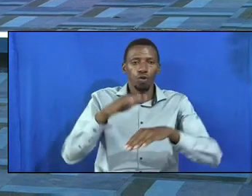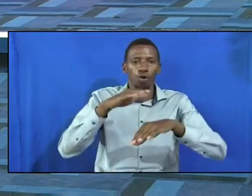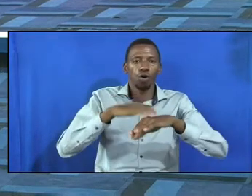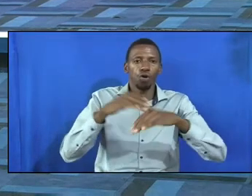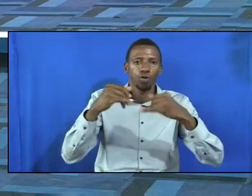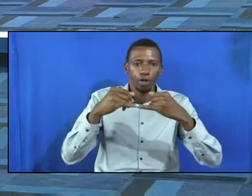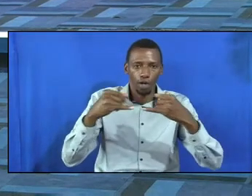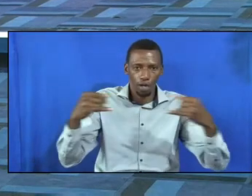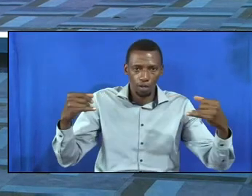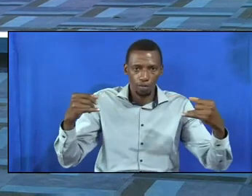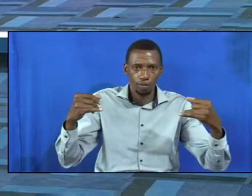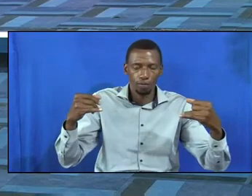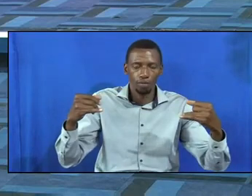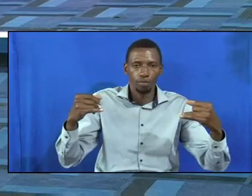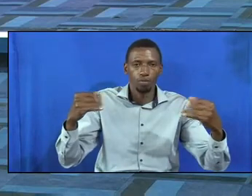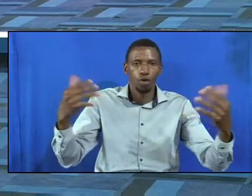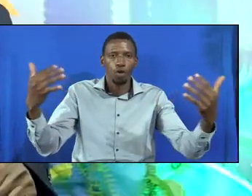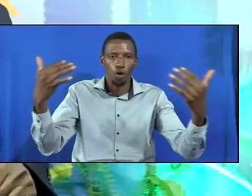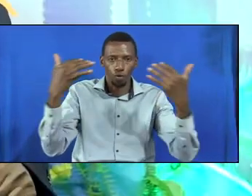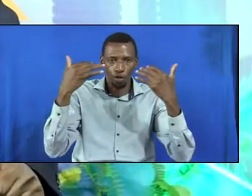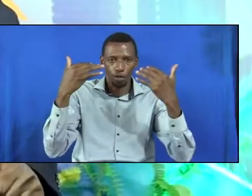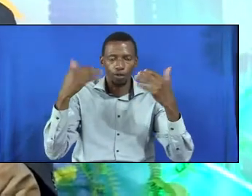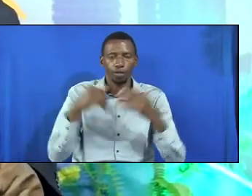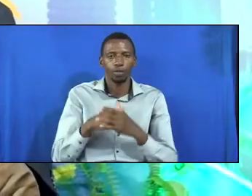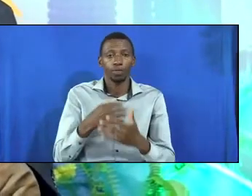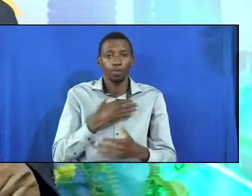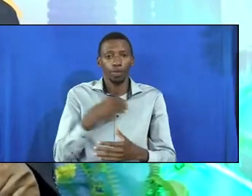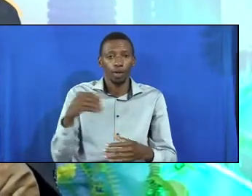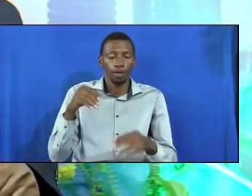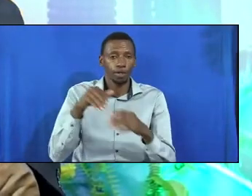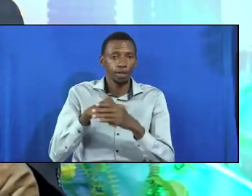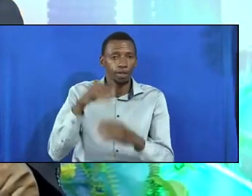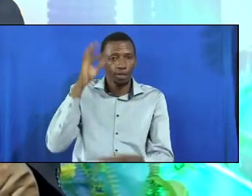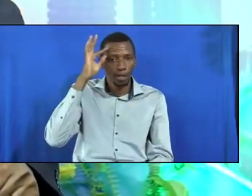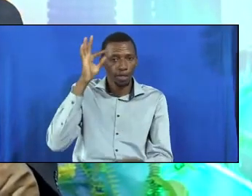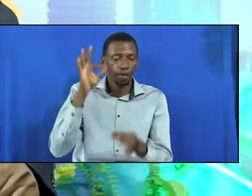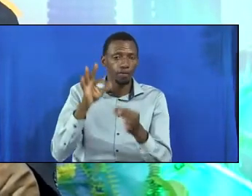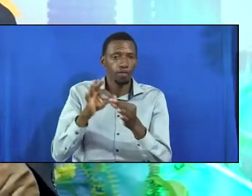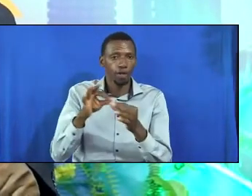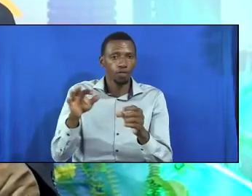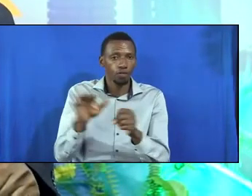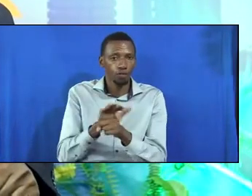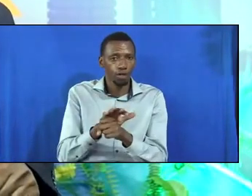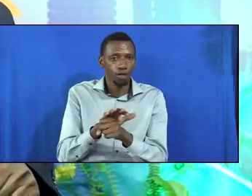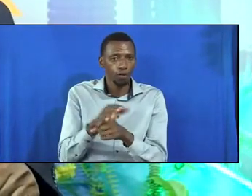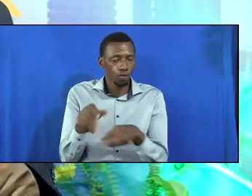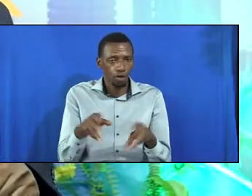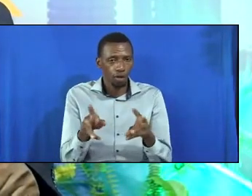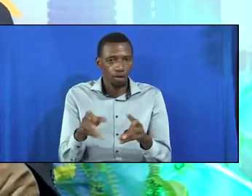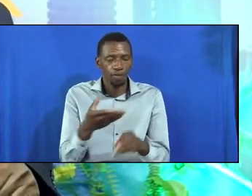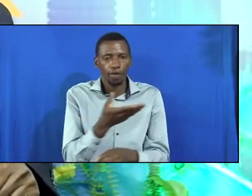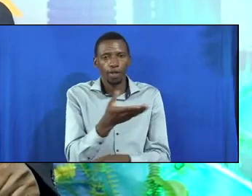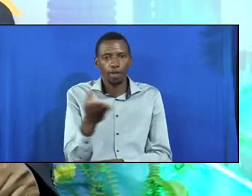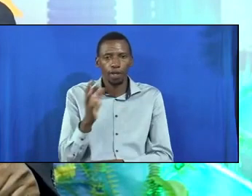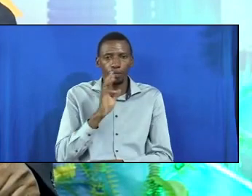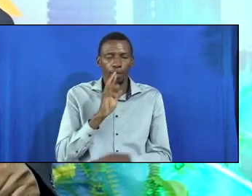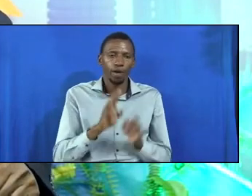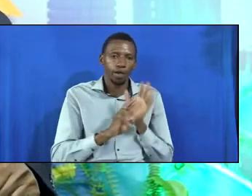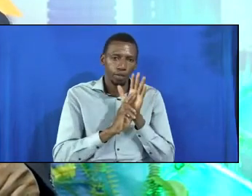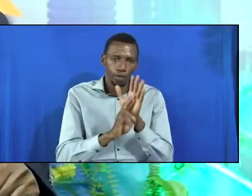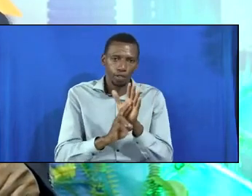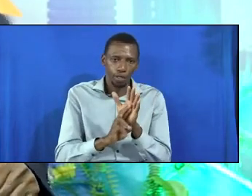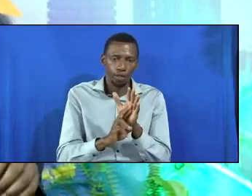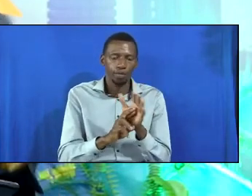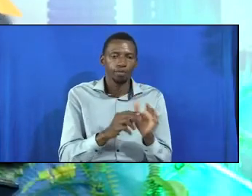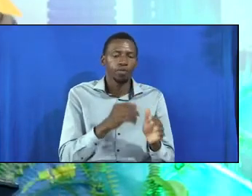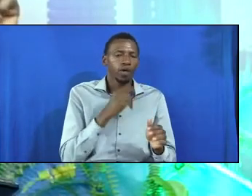And in faithfulness, they are represented by a couple that has been so